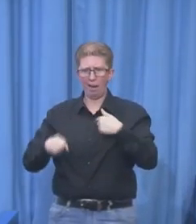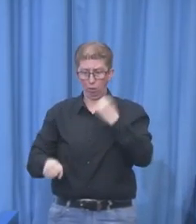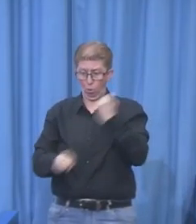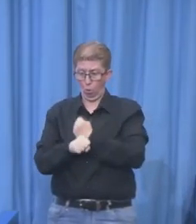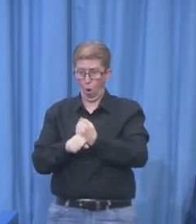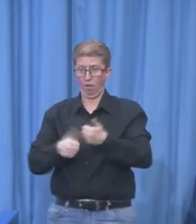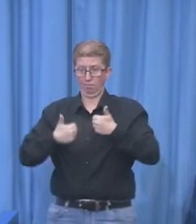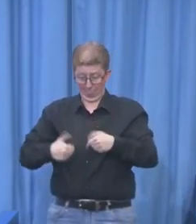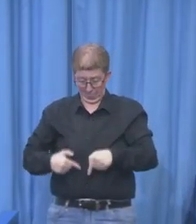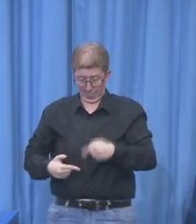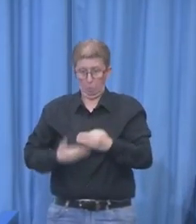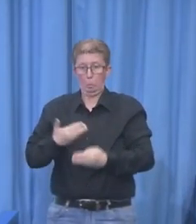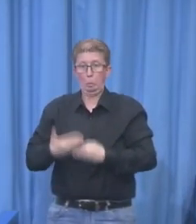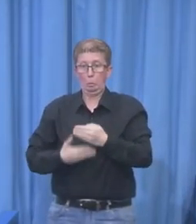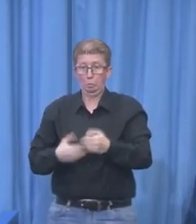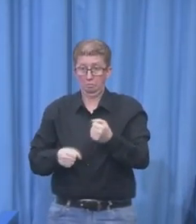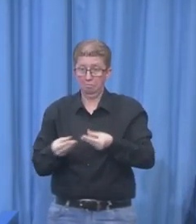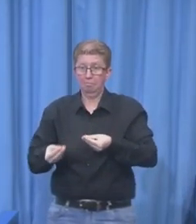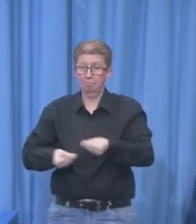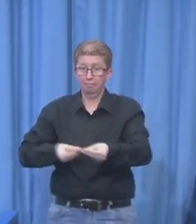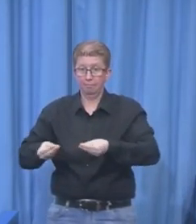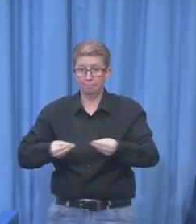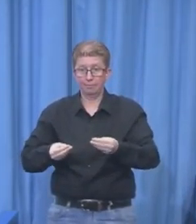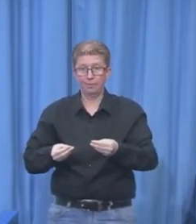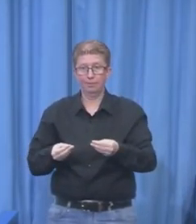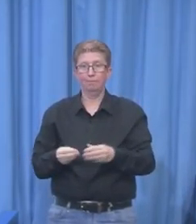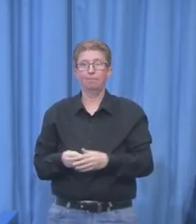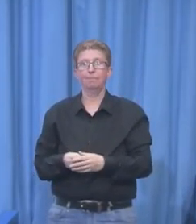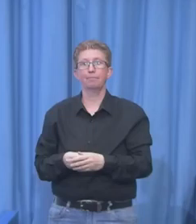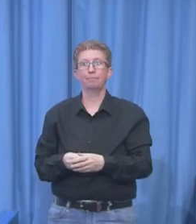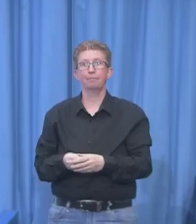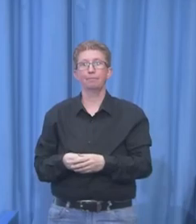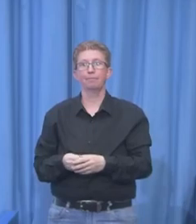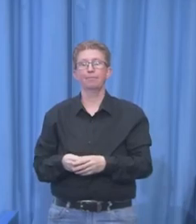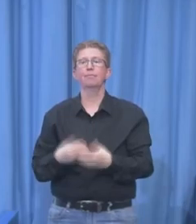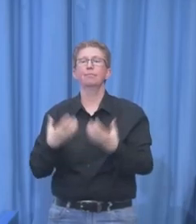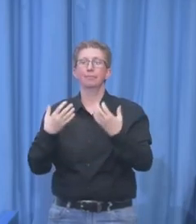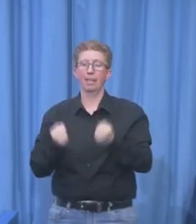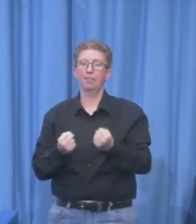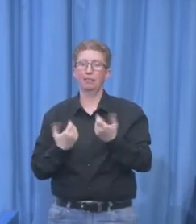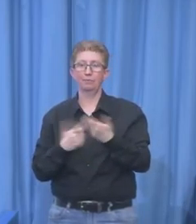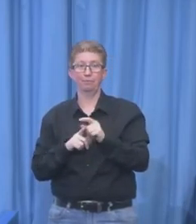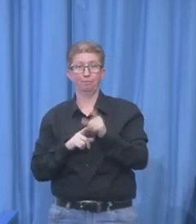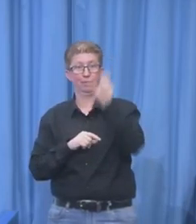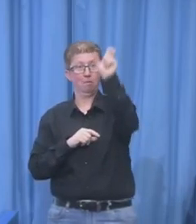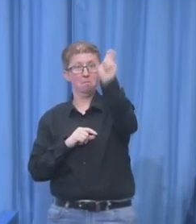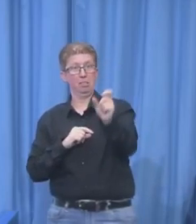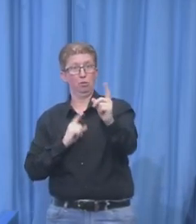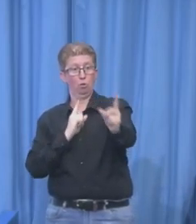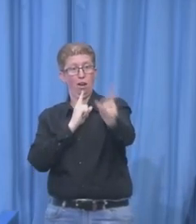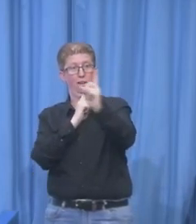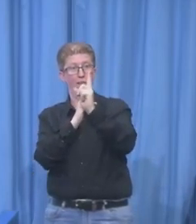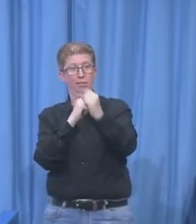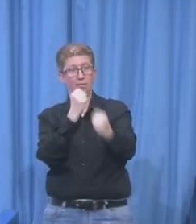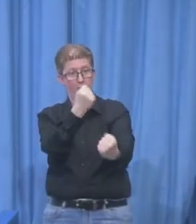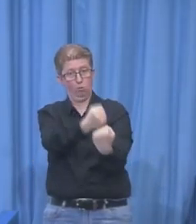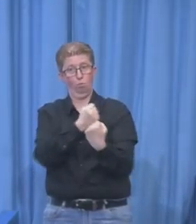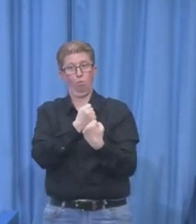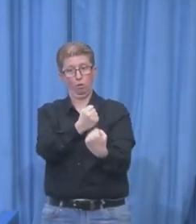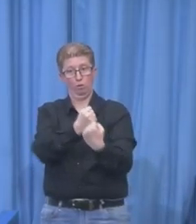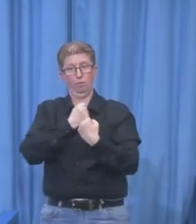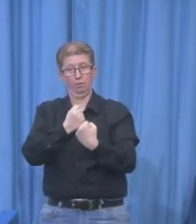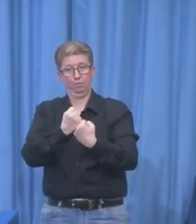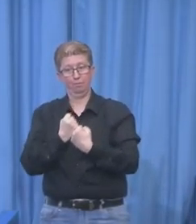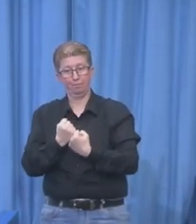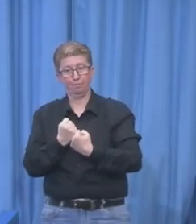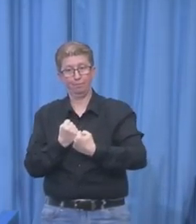as needed, they get personal support. During the time, also a career coaching is